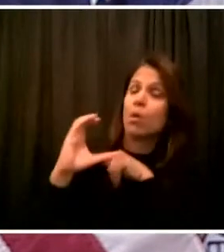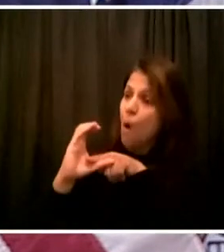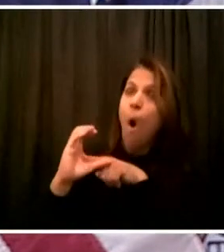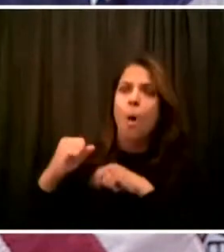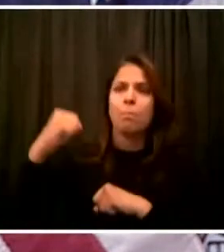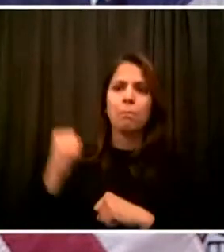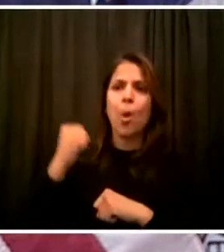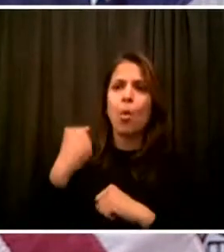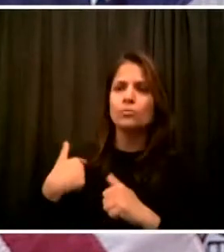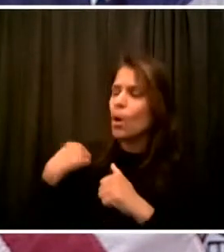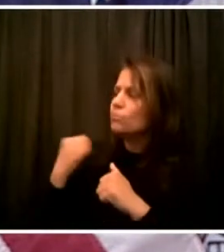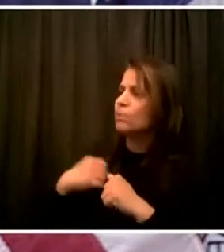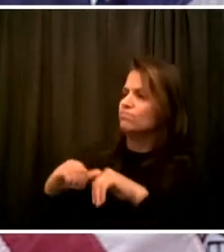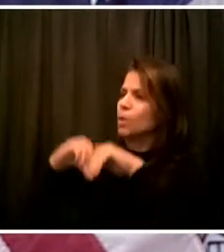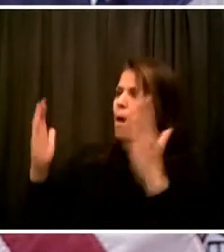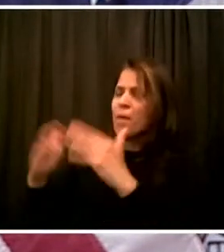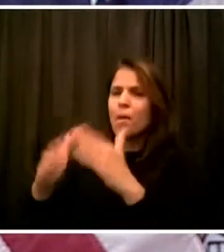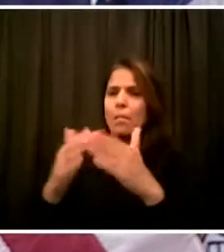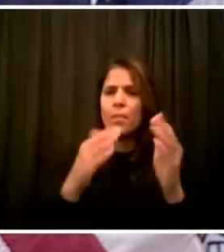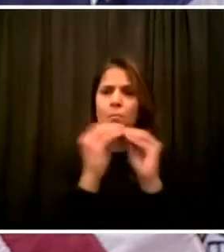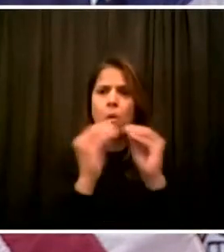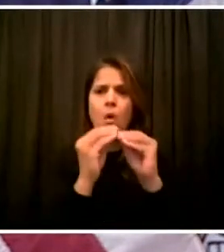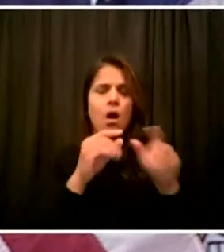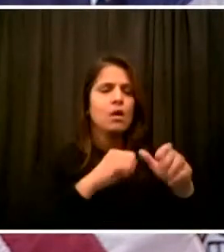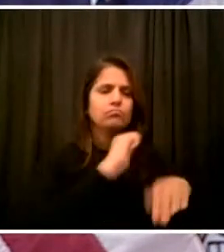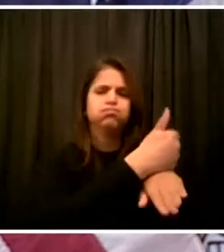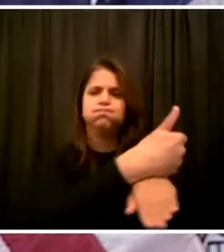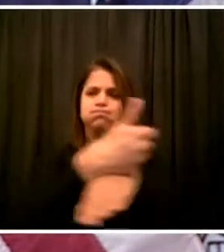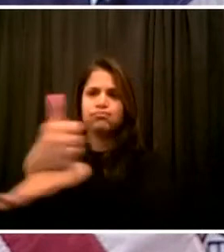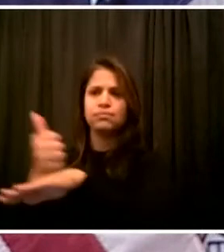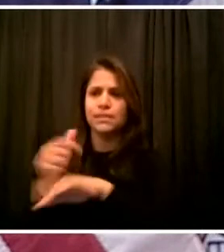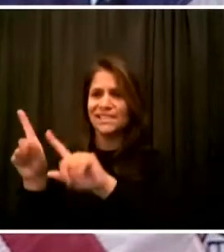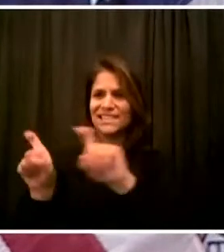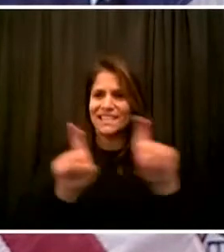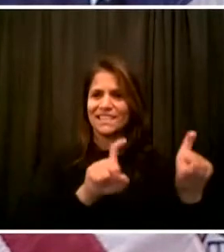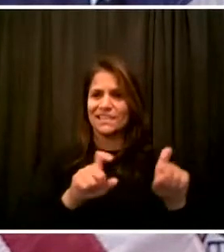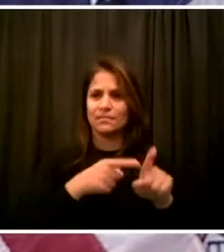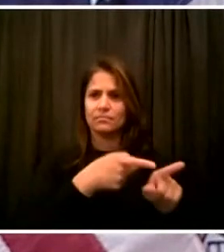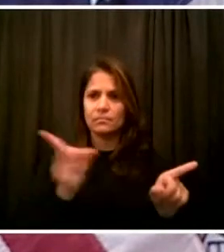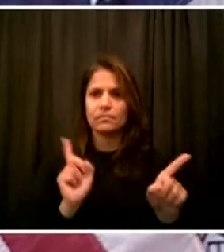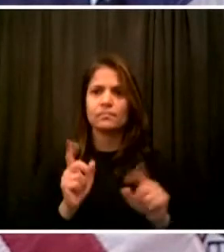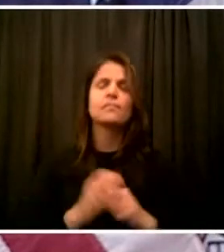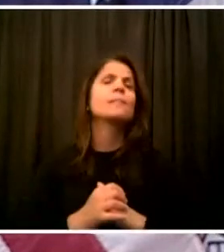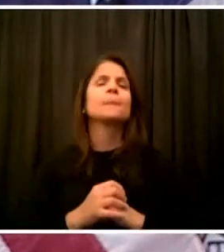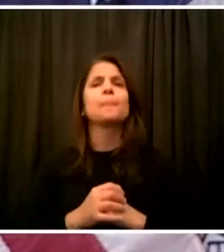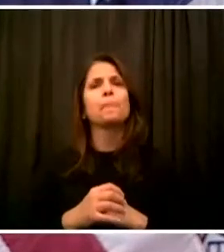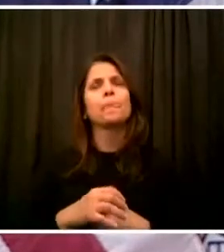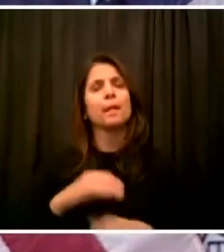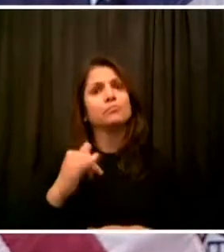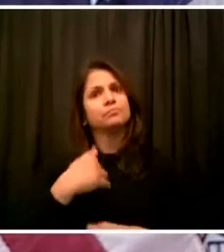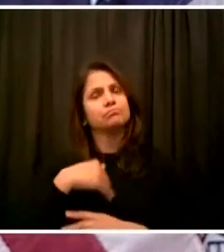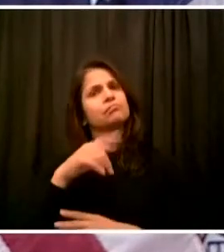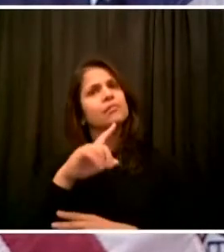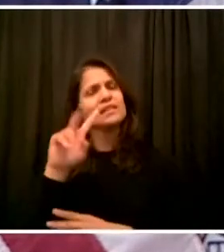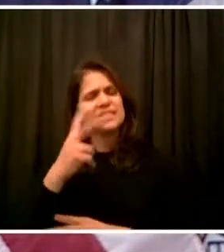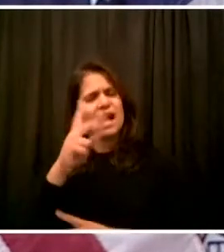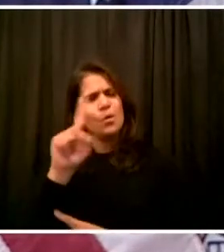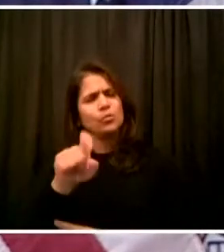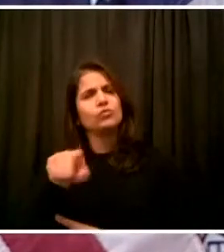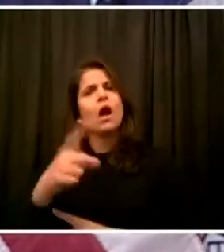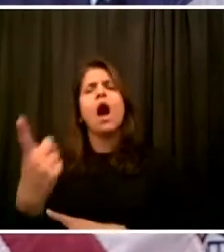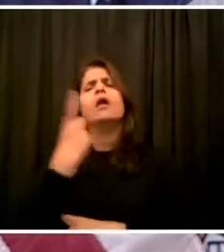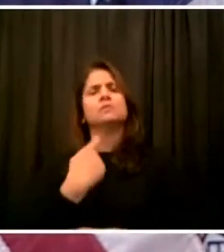very beginning, all of us have been dealing with the great unknown of this disease. And again, unfortunately, without the partnership from the